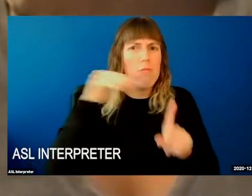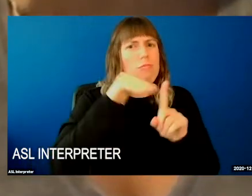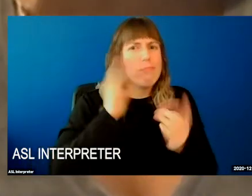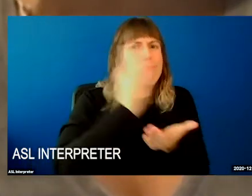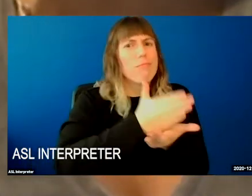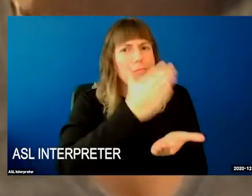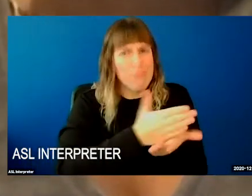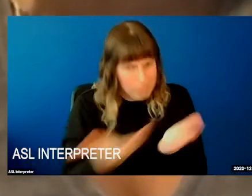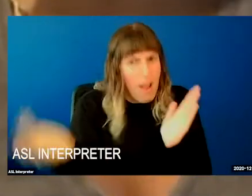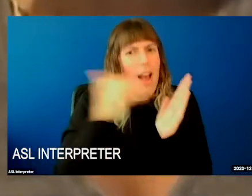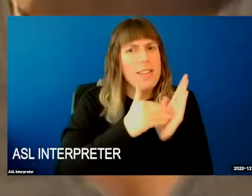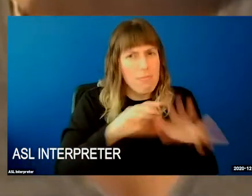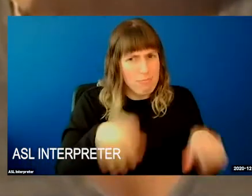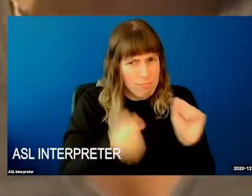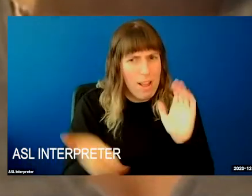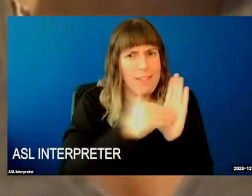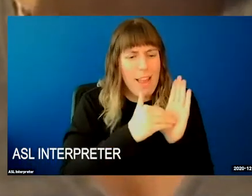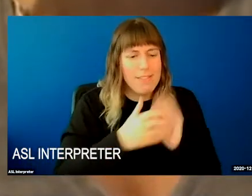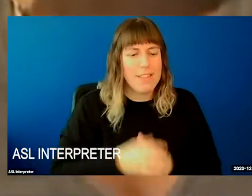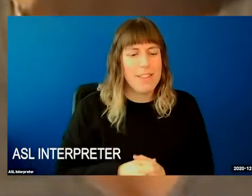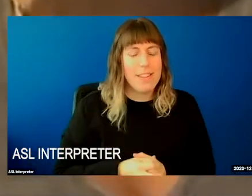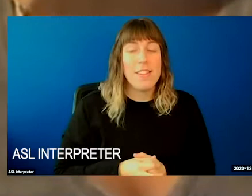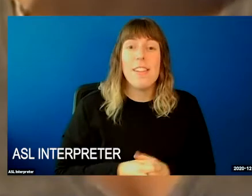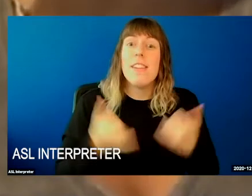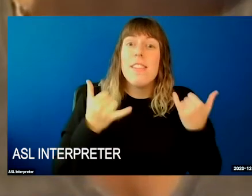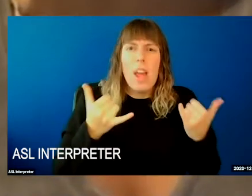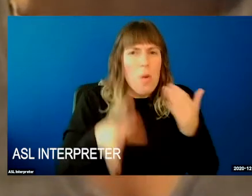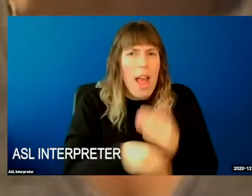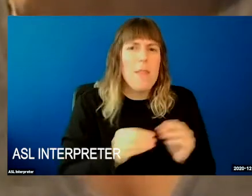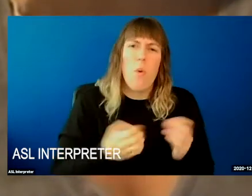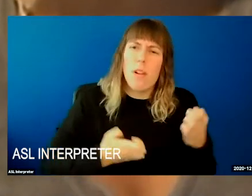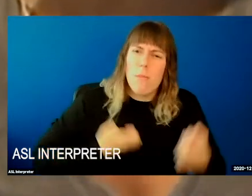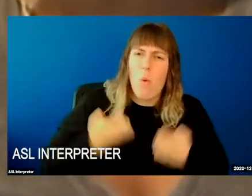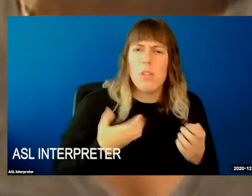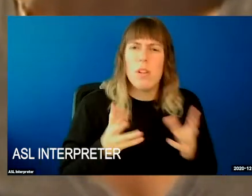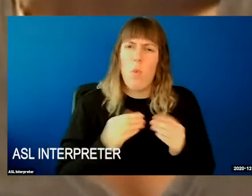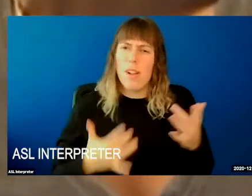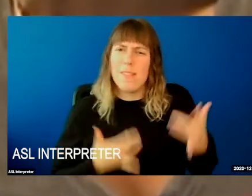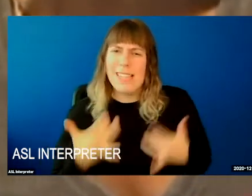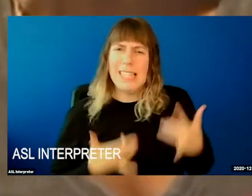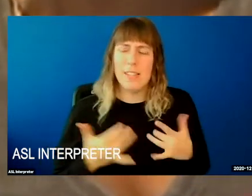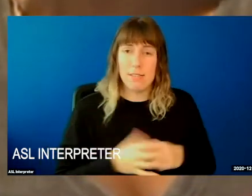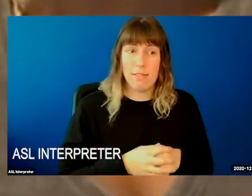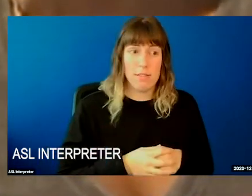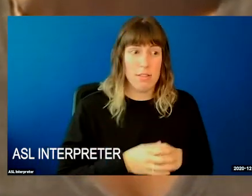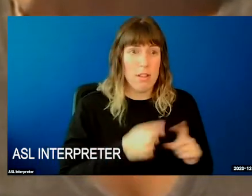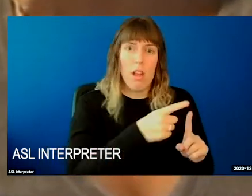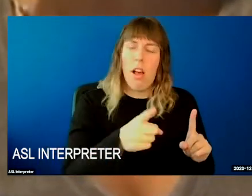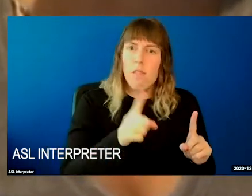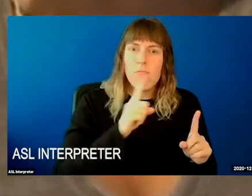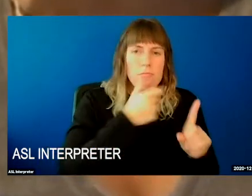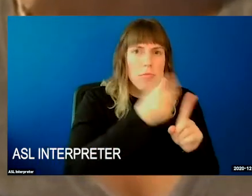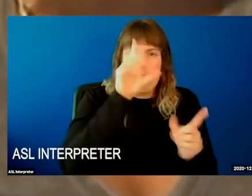to shout, cut, and do it again. This time with feeling. You're not psychopath,